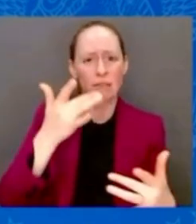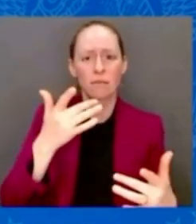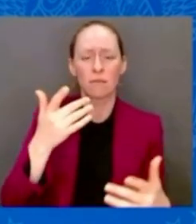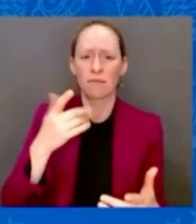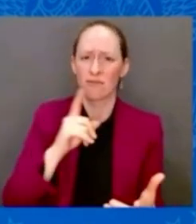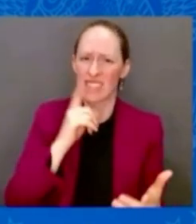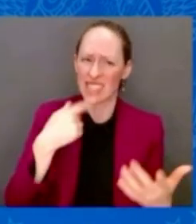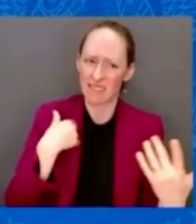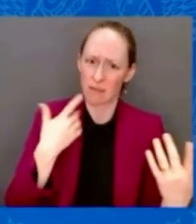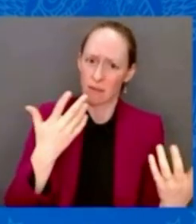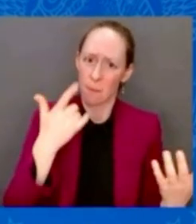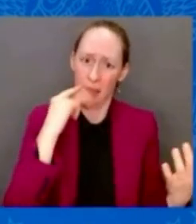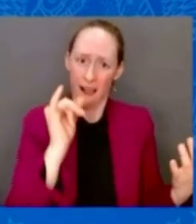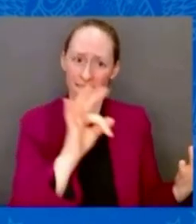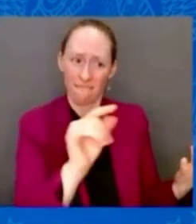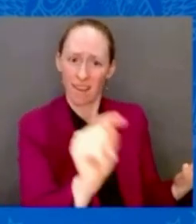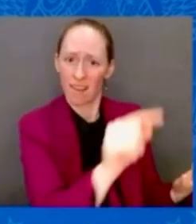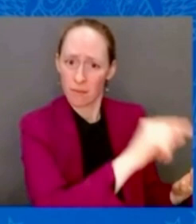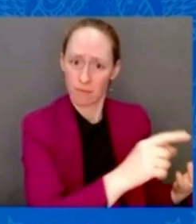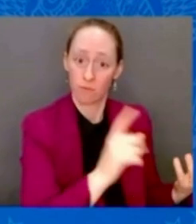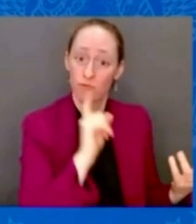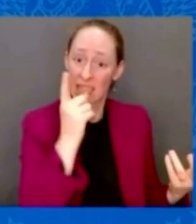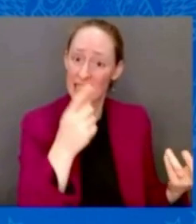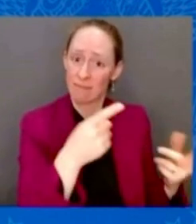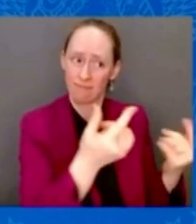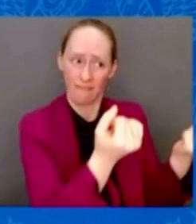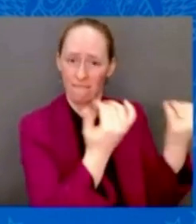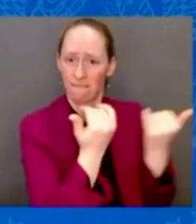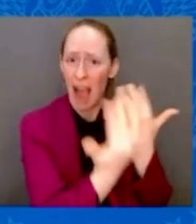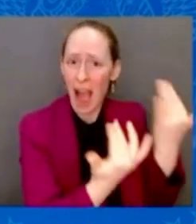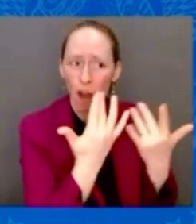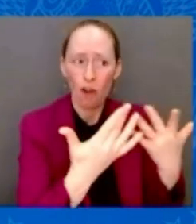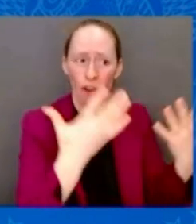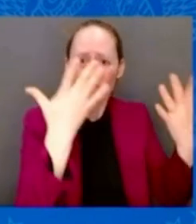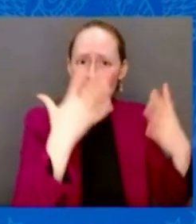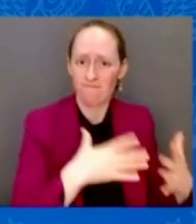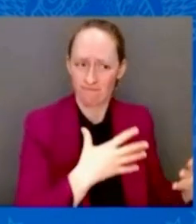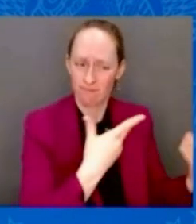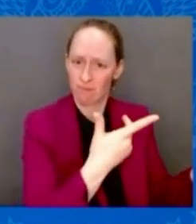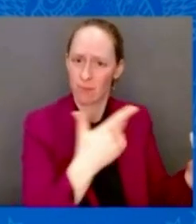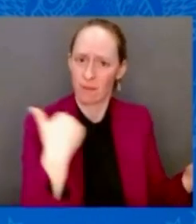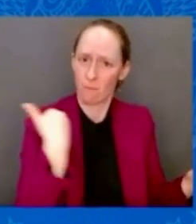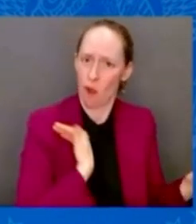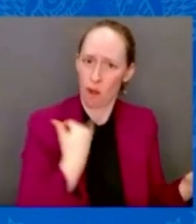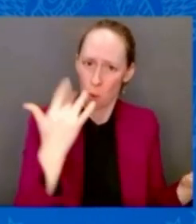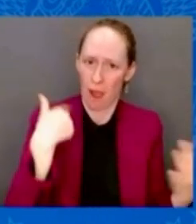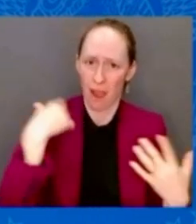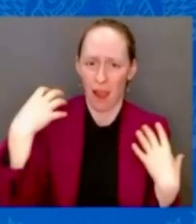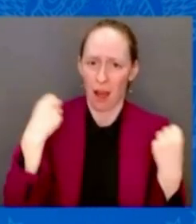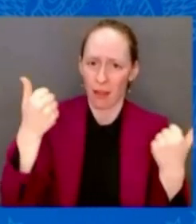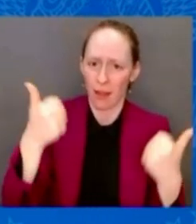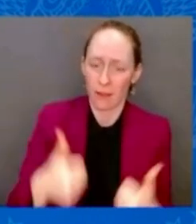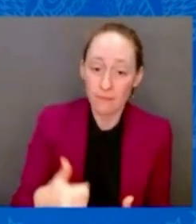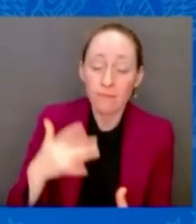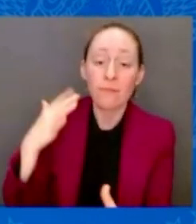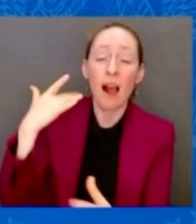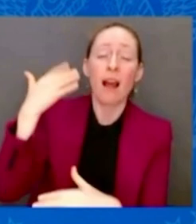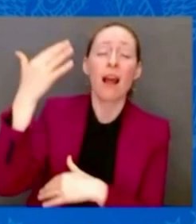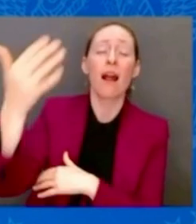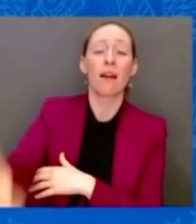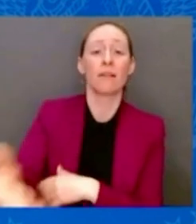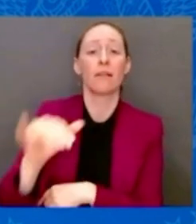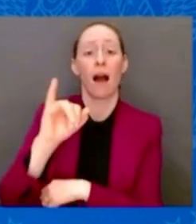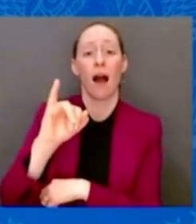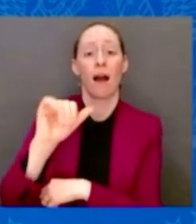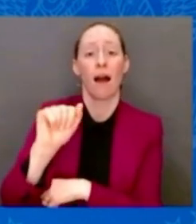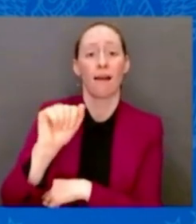For decades, the IFF advocated for all this and many more other changes, to no avail. General President